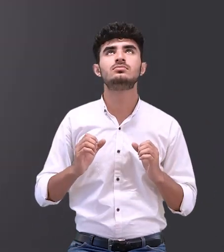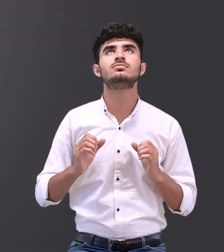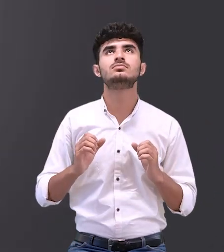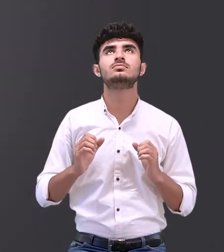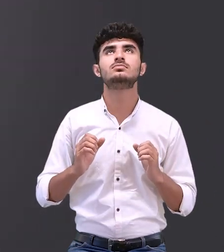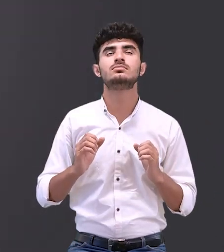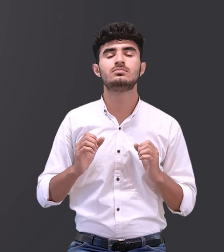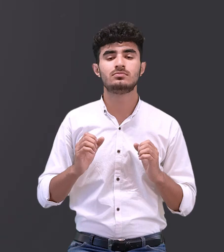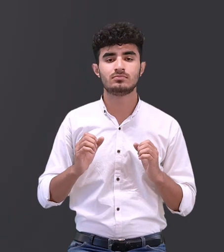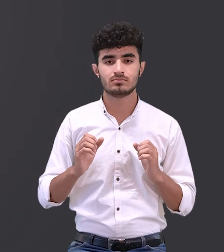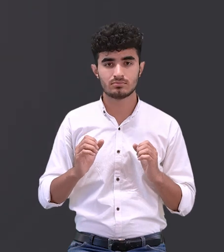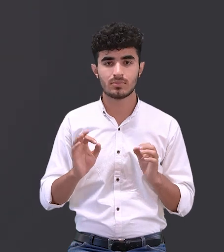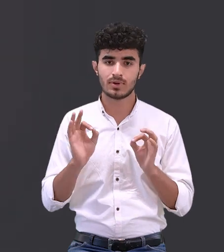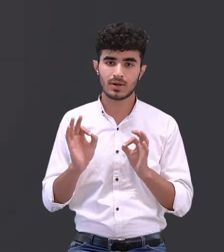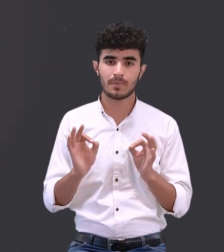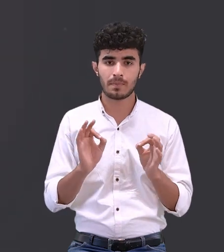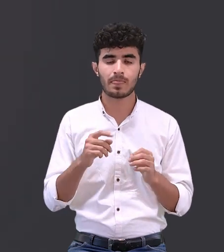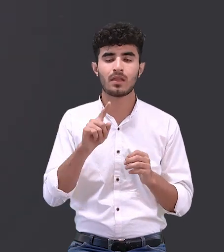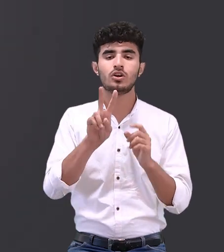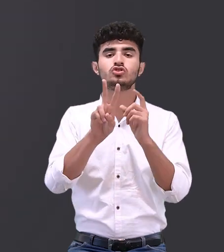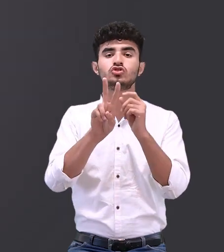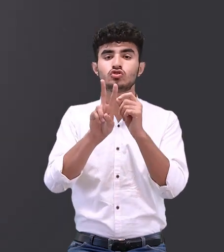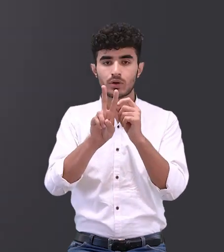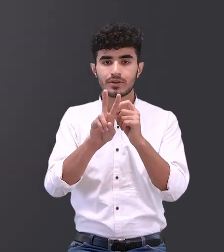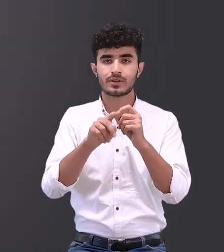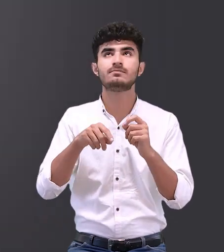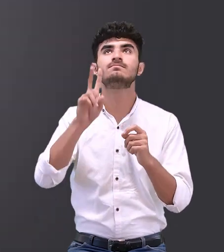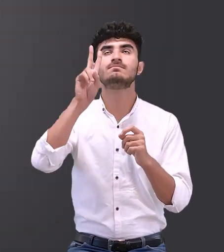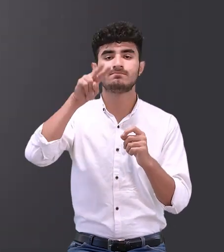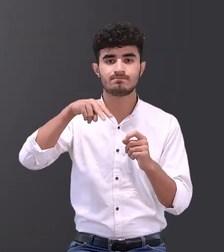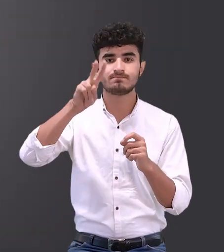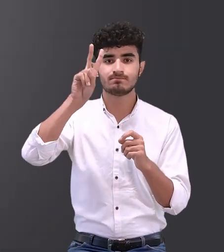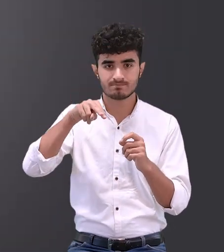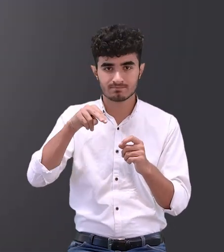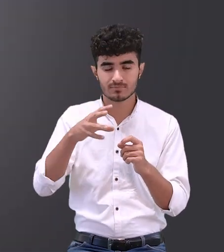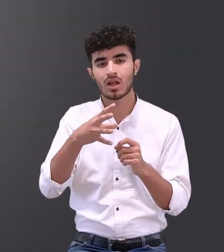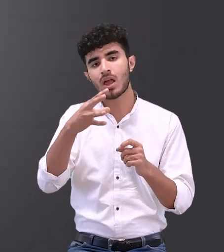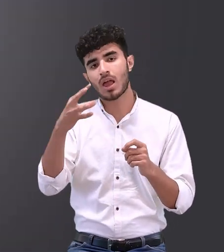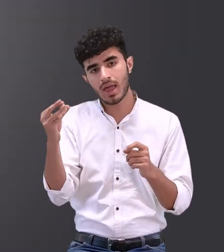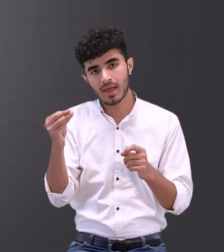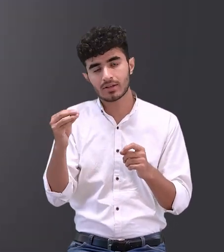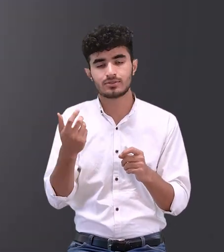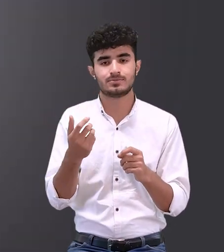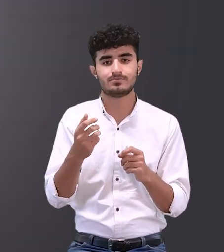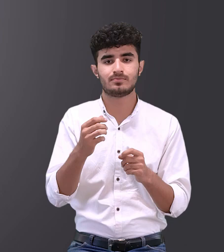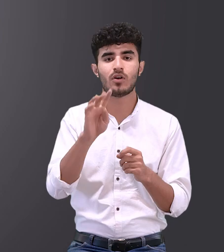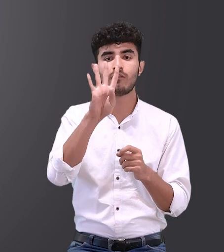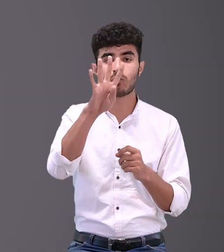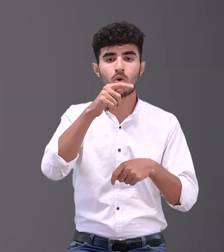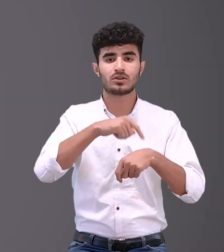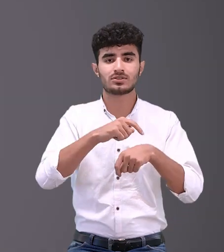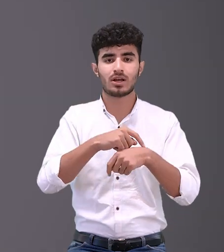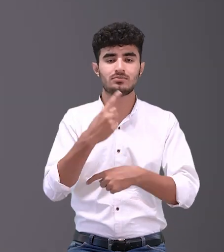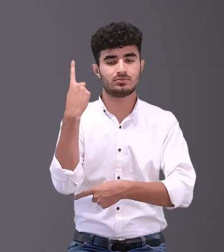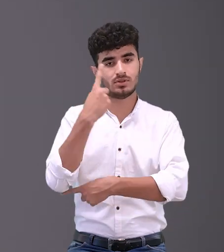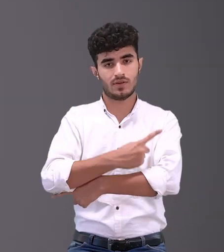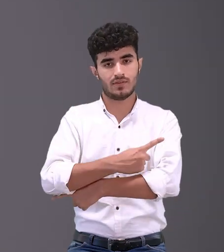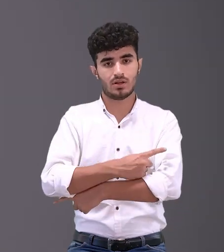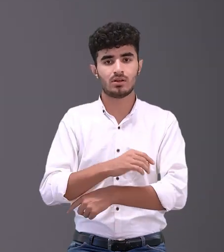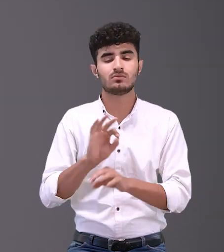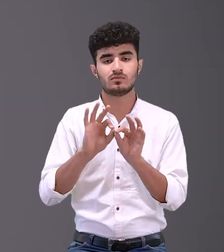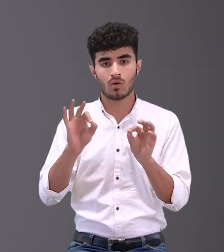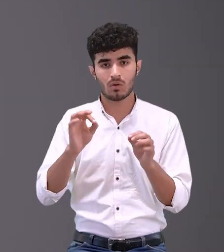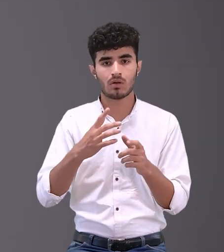Hopefully, in days, if not in weeks, this helps you fix that technique posture. Demonstrate a